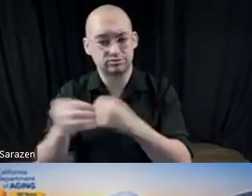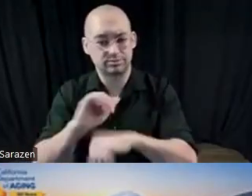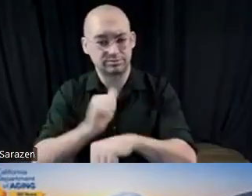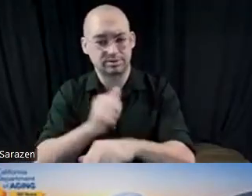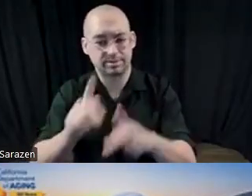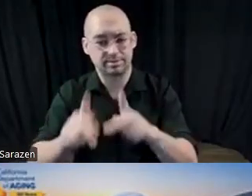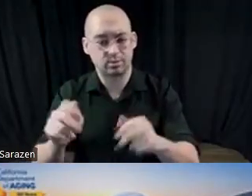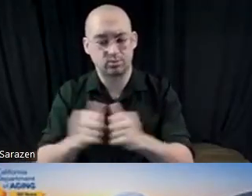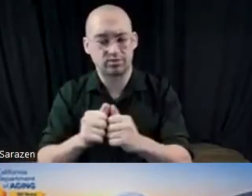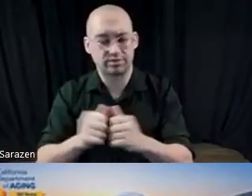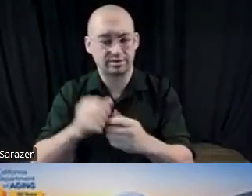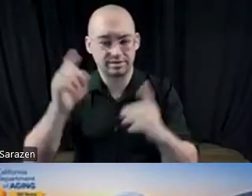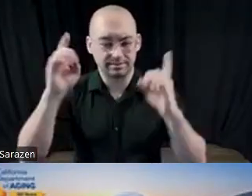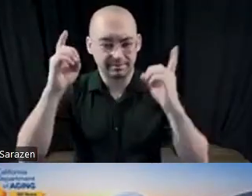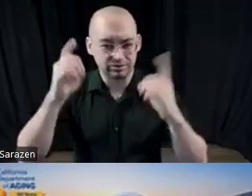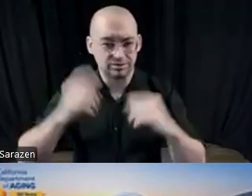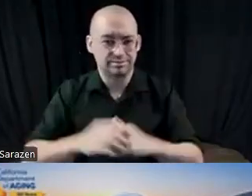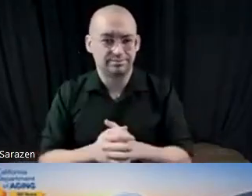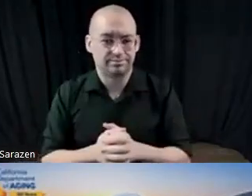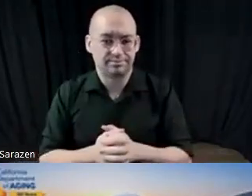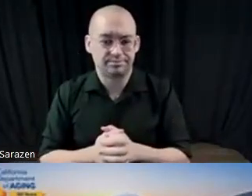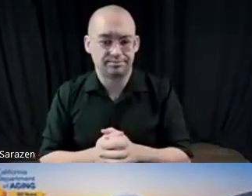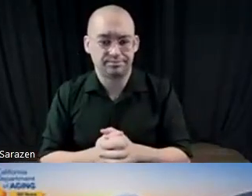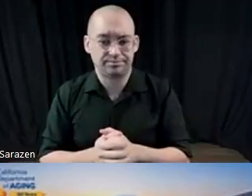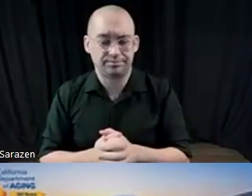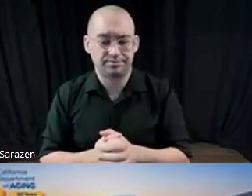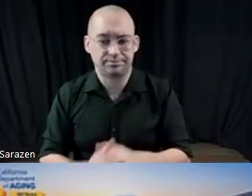dementia. Wonderful. Todd.